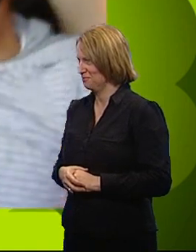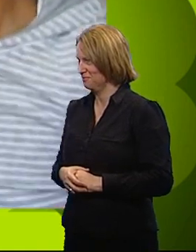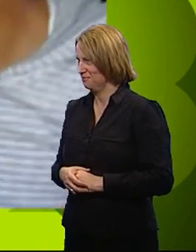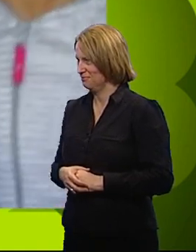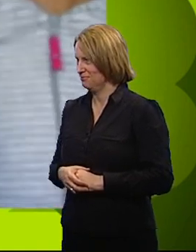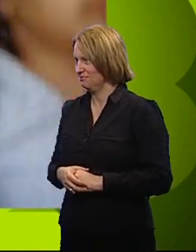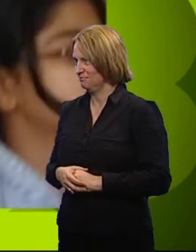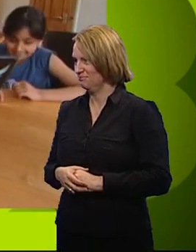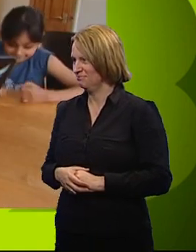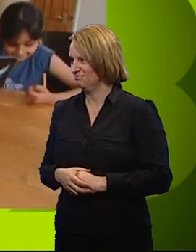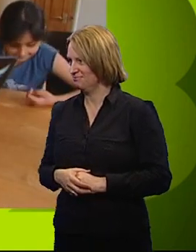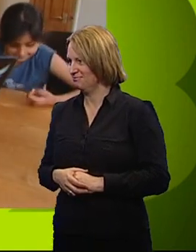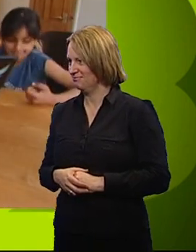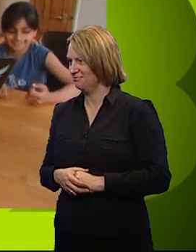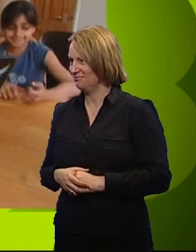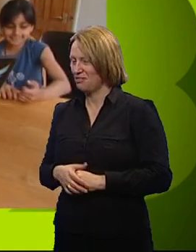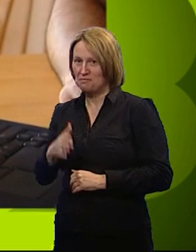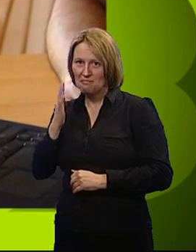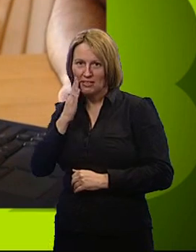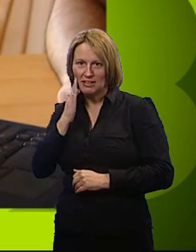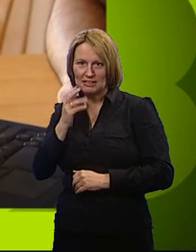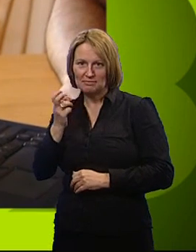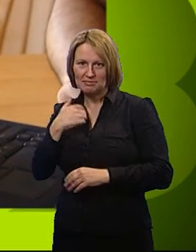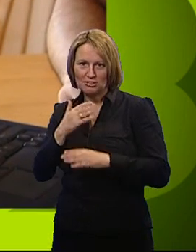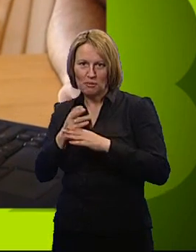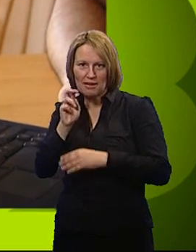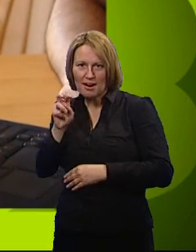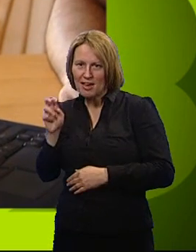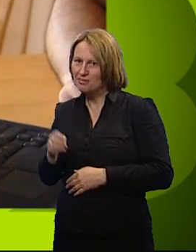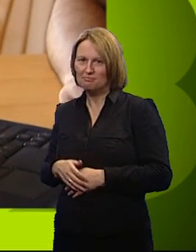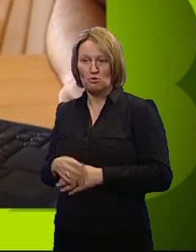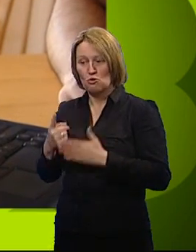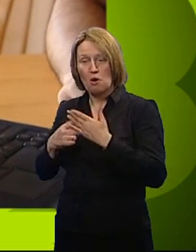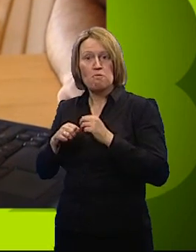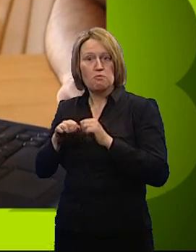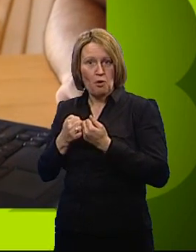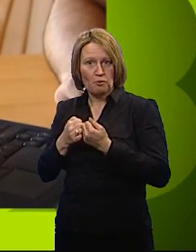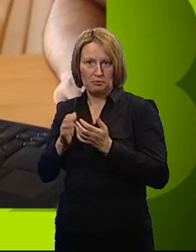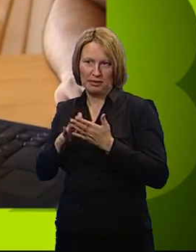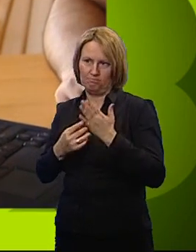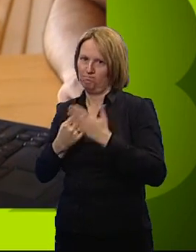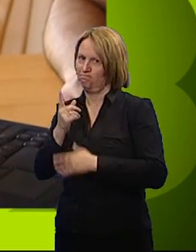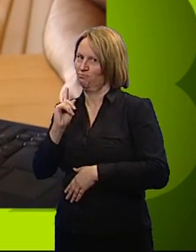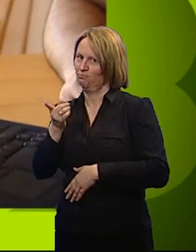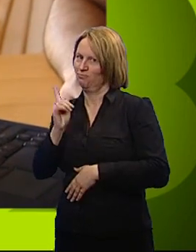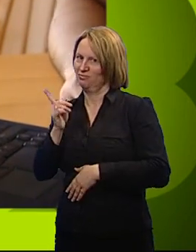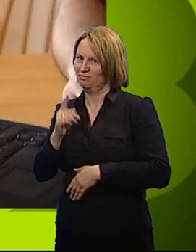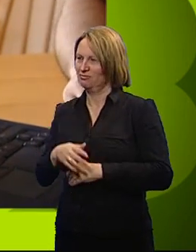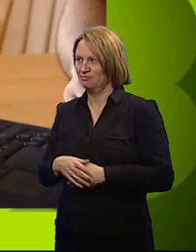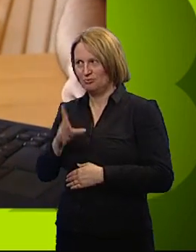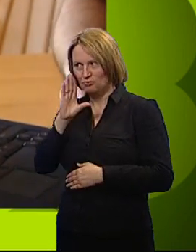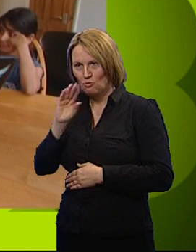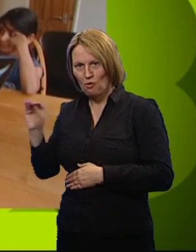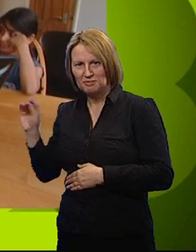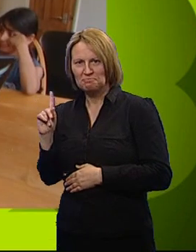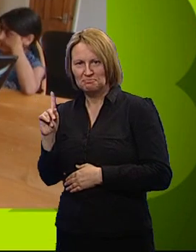Yes! I'm your mother, it's my job to nag you. Now, finally, remember, if any of these rules are broken, there will be consequences. You have